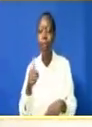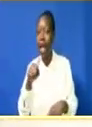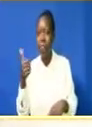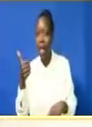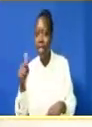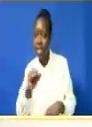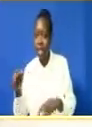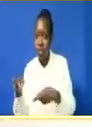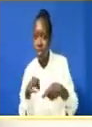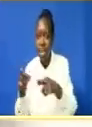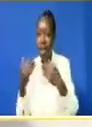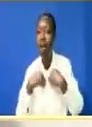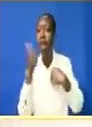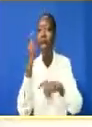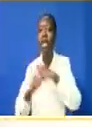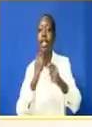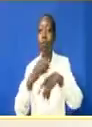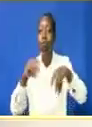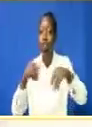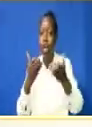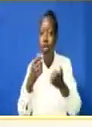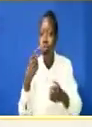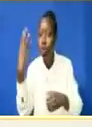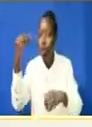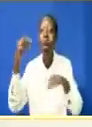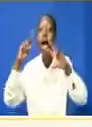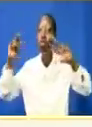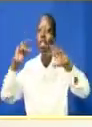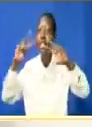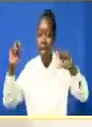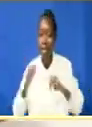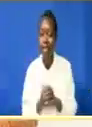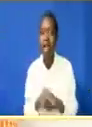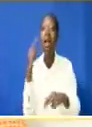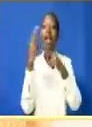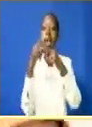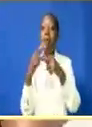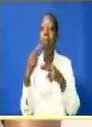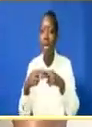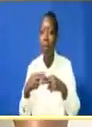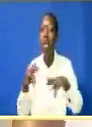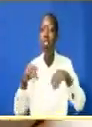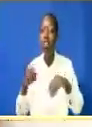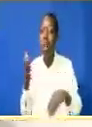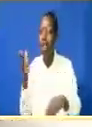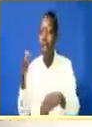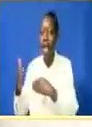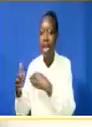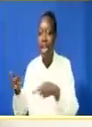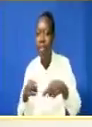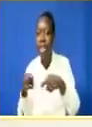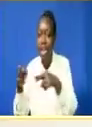soil. Okay. So go and find out where which is which. Mm-hmm. What do we call that soil on the riverbed? Okay. And down